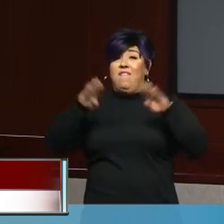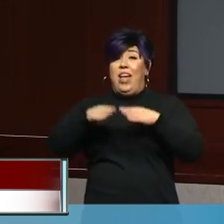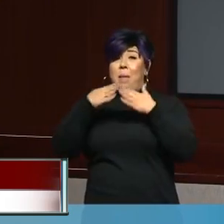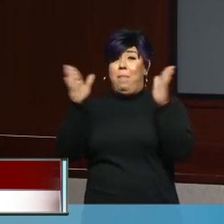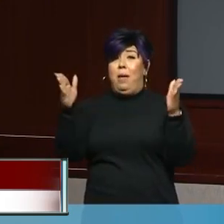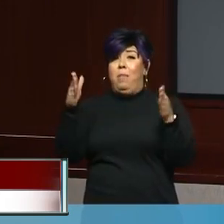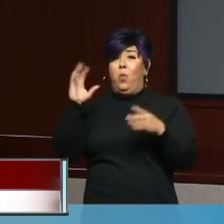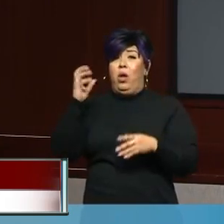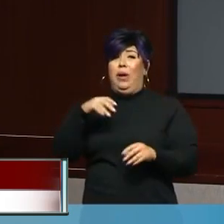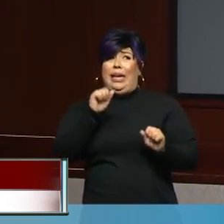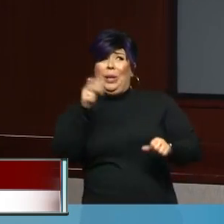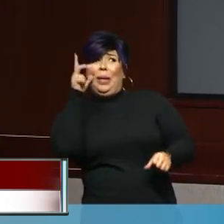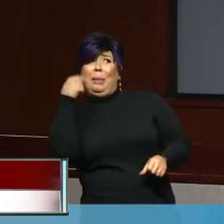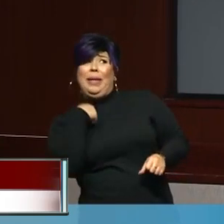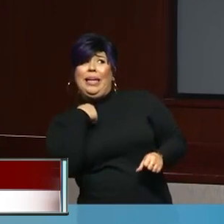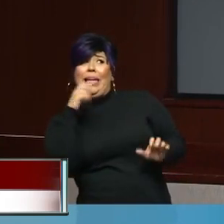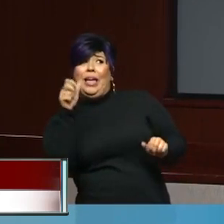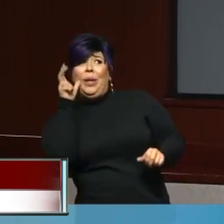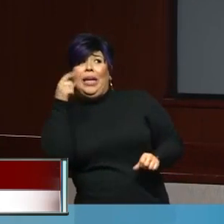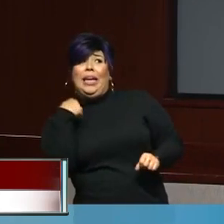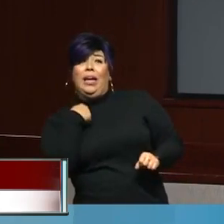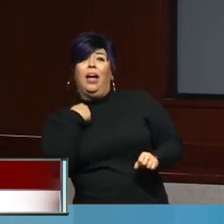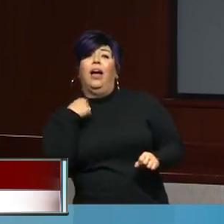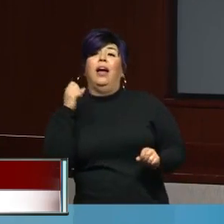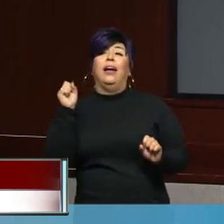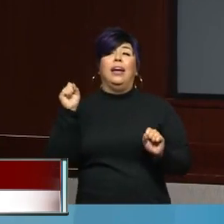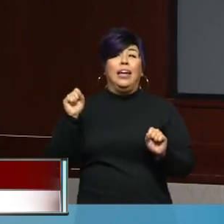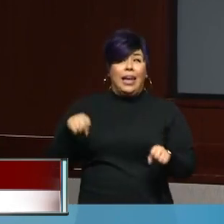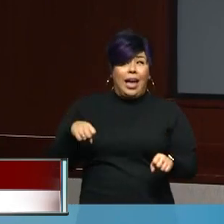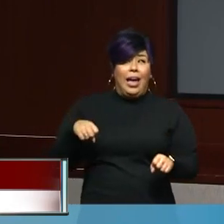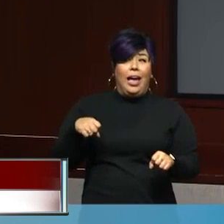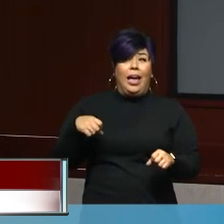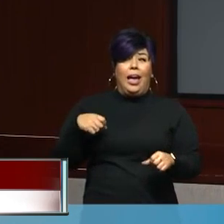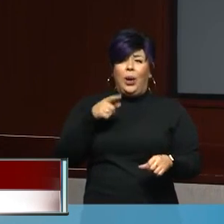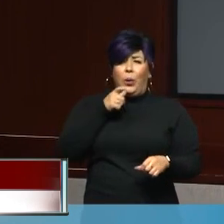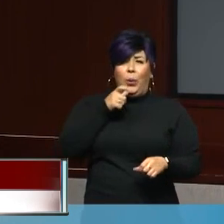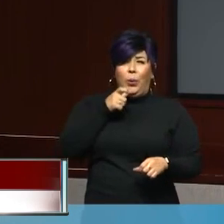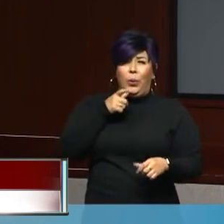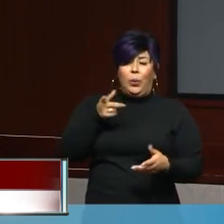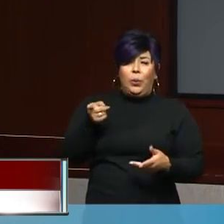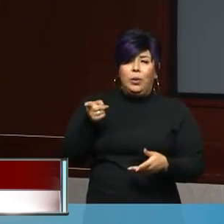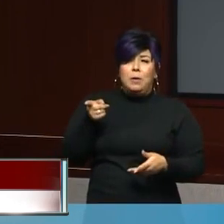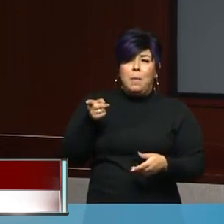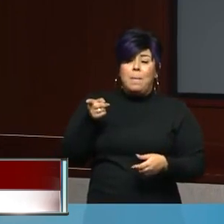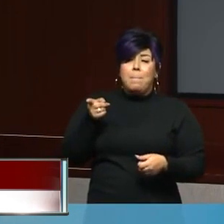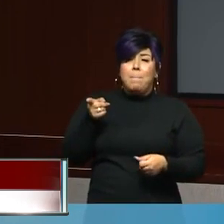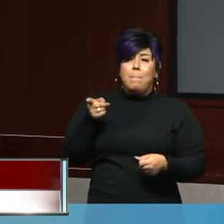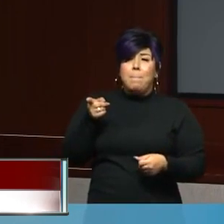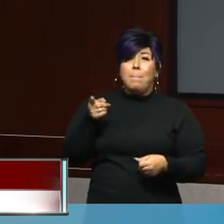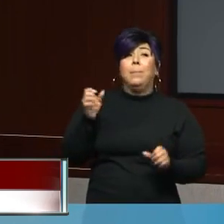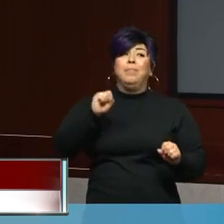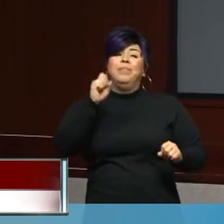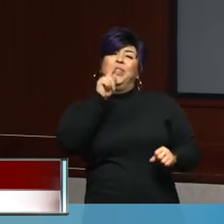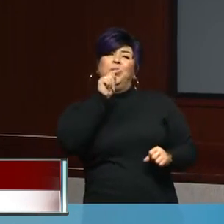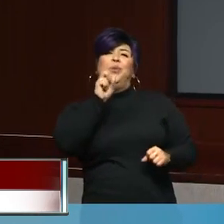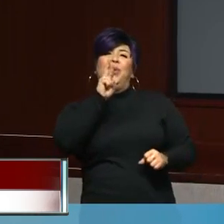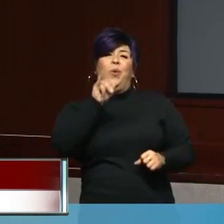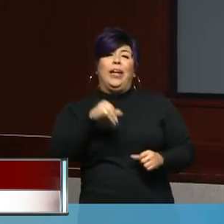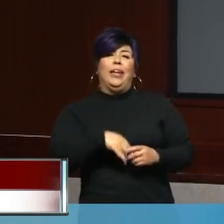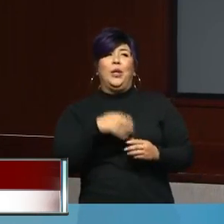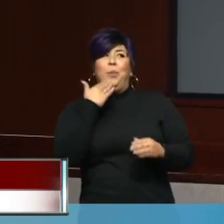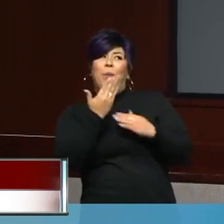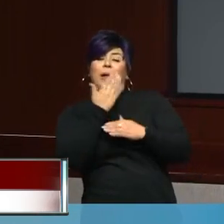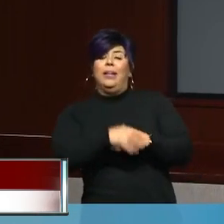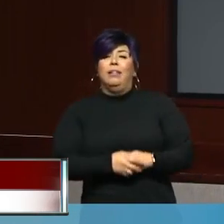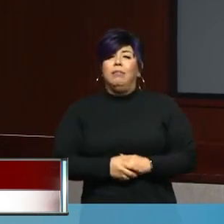me? Can you hear me? We can. Is that Okay. Tori? Yeah. Go ahead. Good